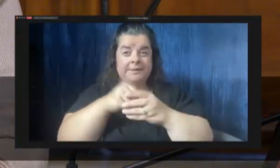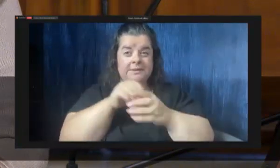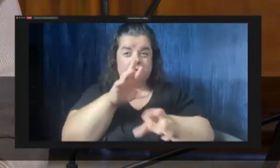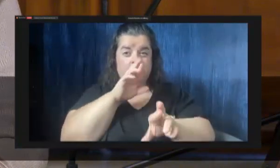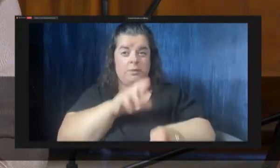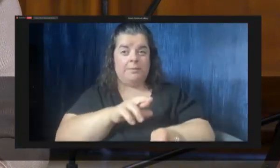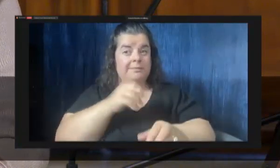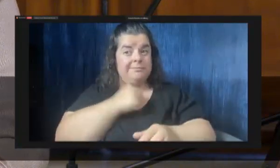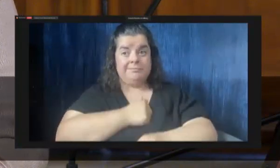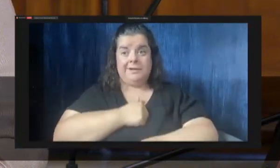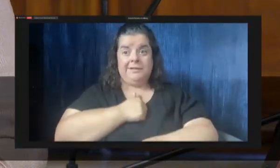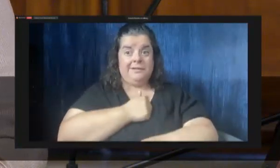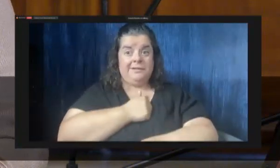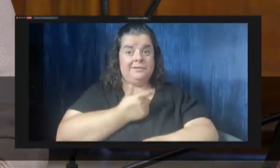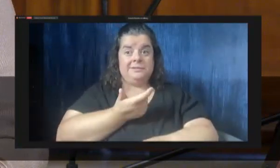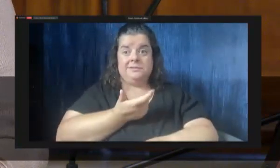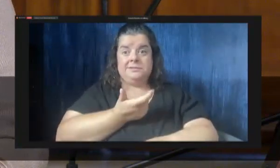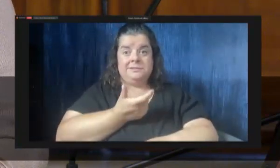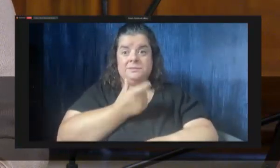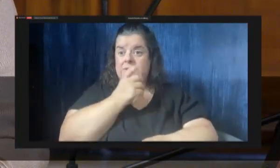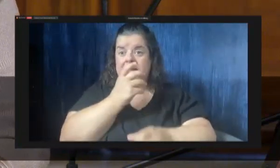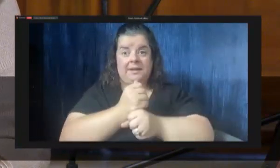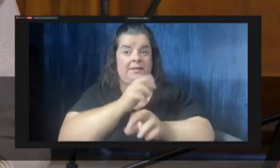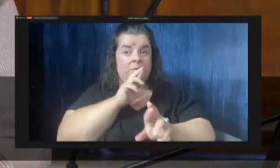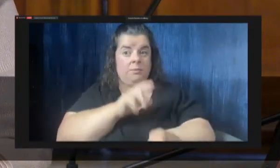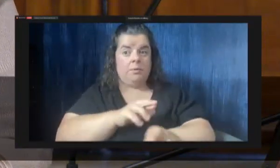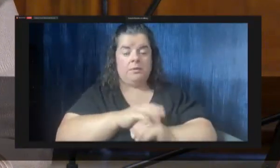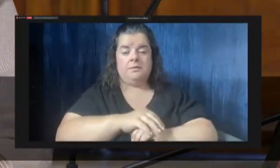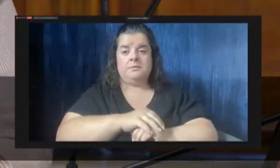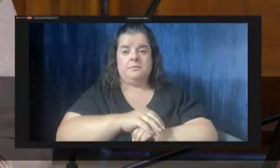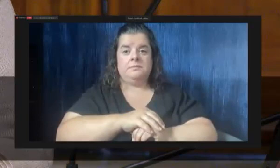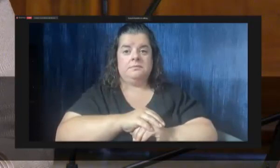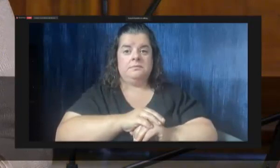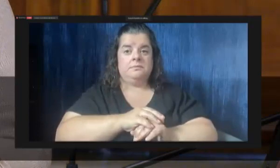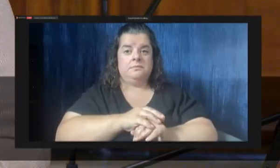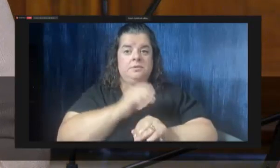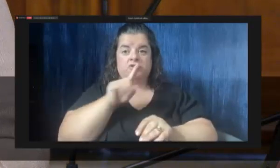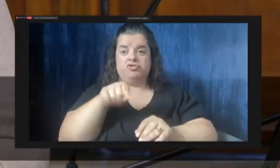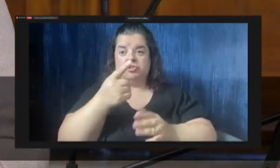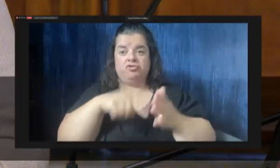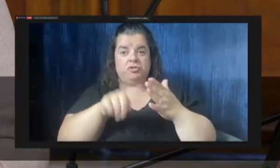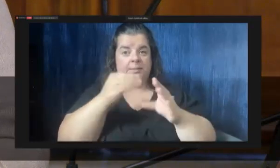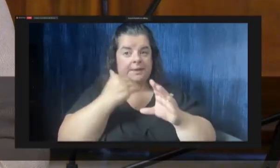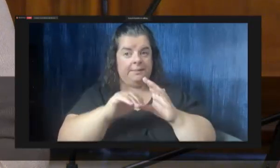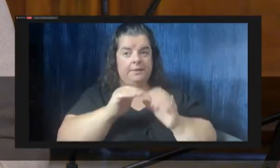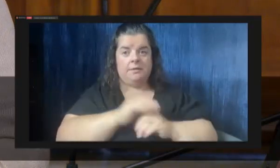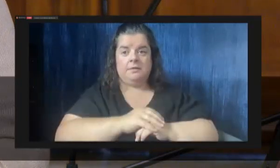apologize that seems the council members didn't receive the report. I didn't receive the report, I just checked my email.